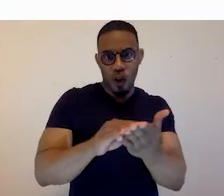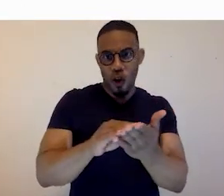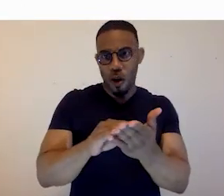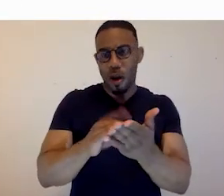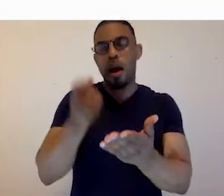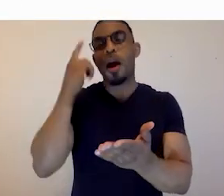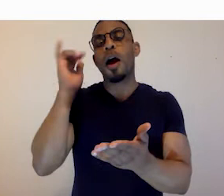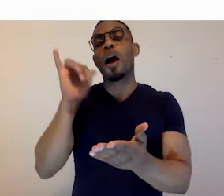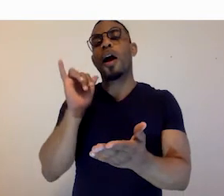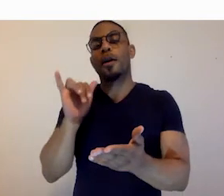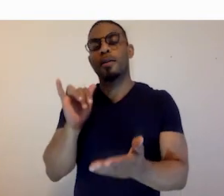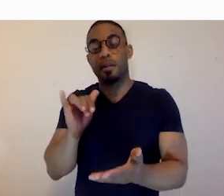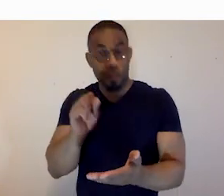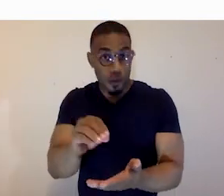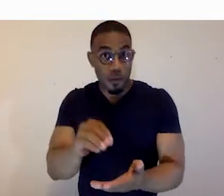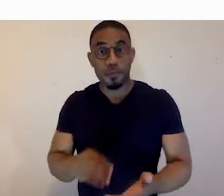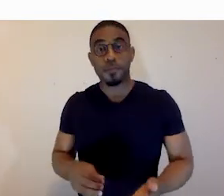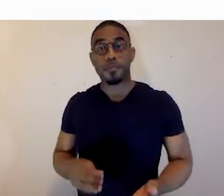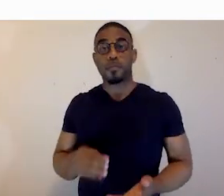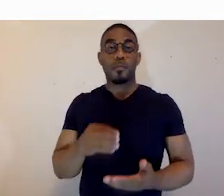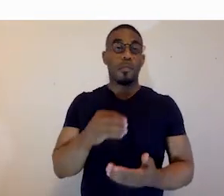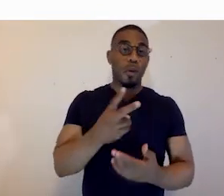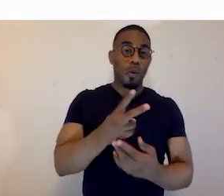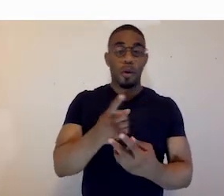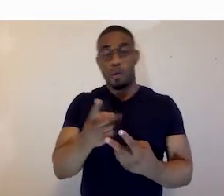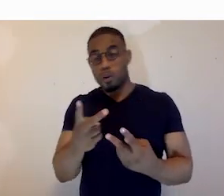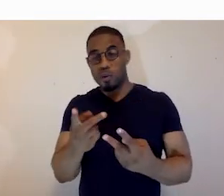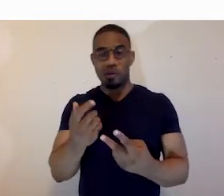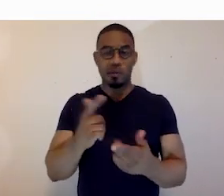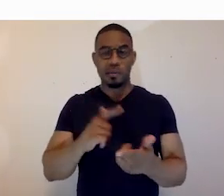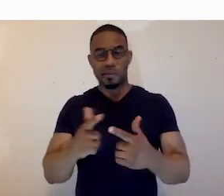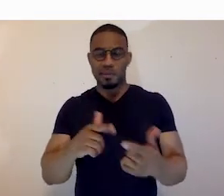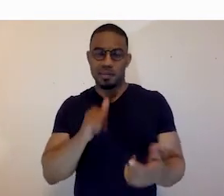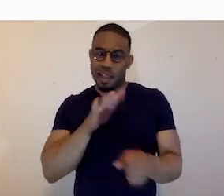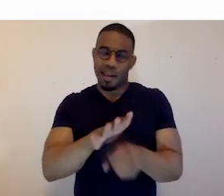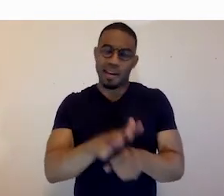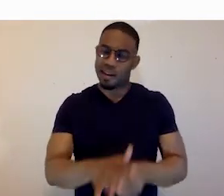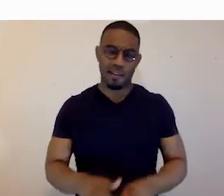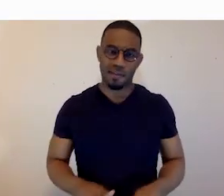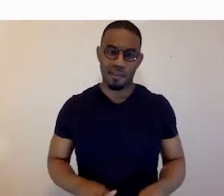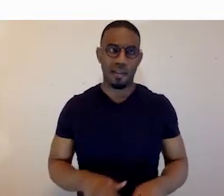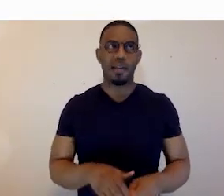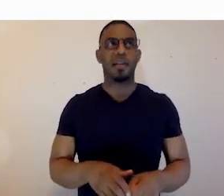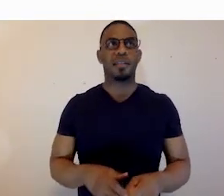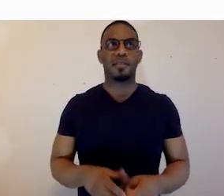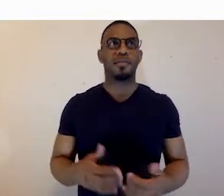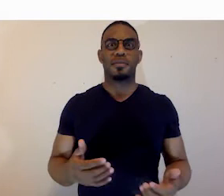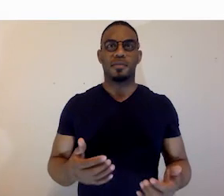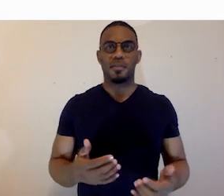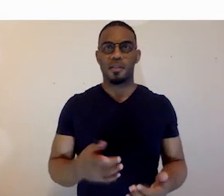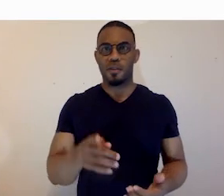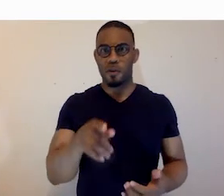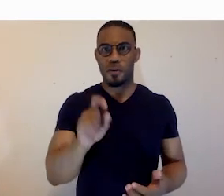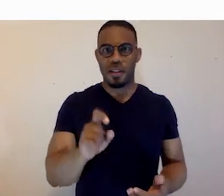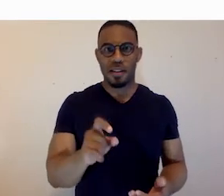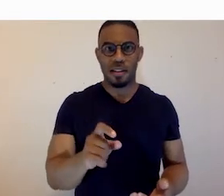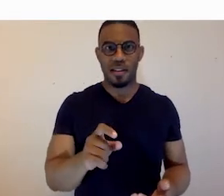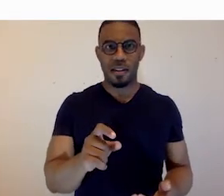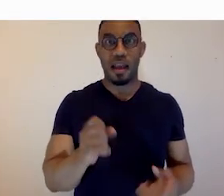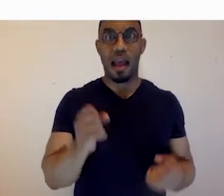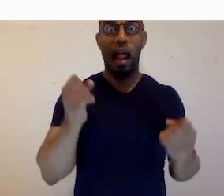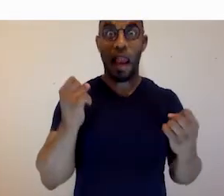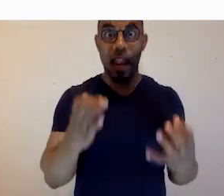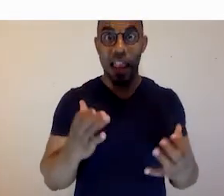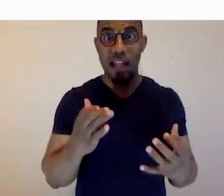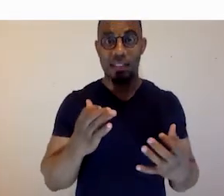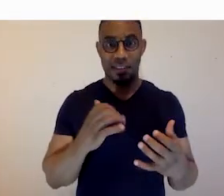comes in, right? So 1 or 2 little interactions is not enough. You need lots